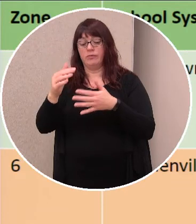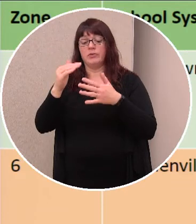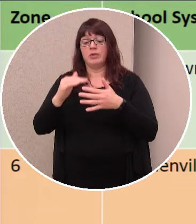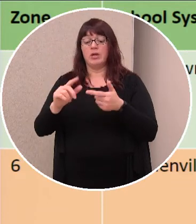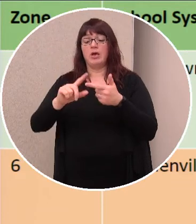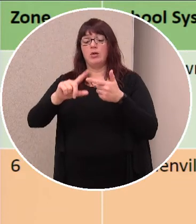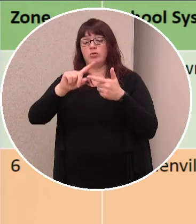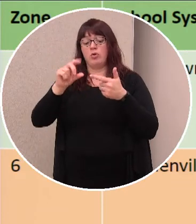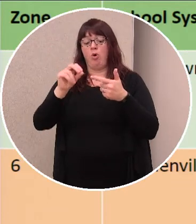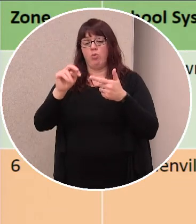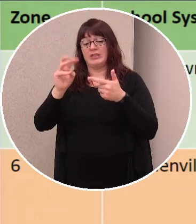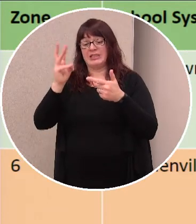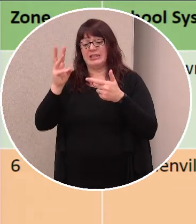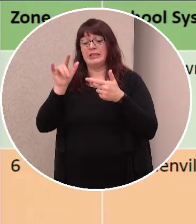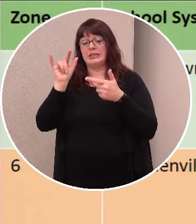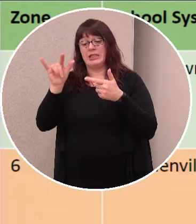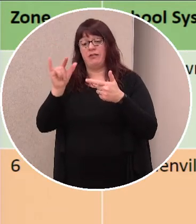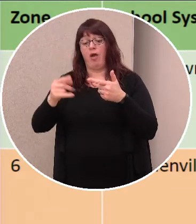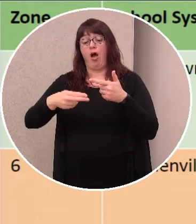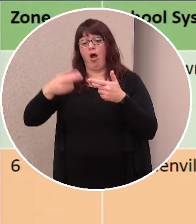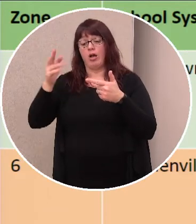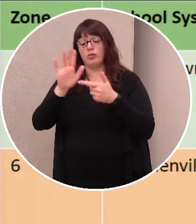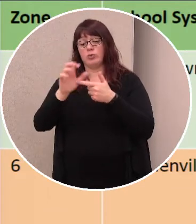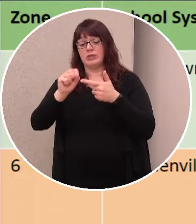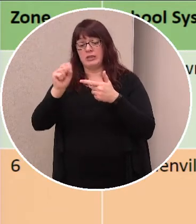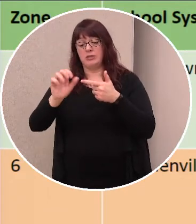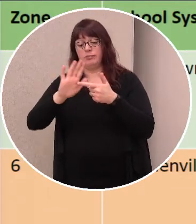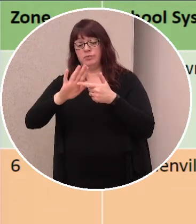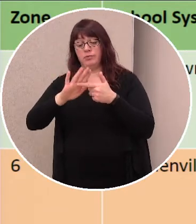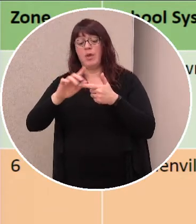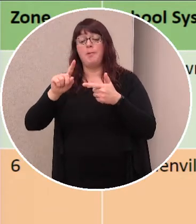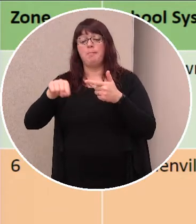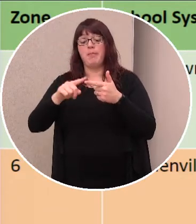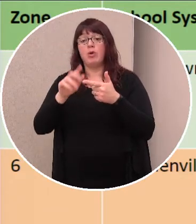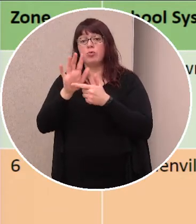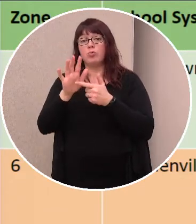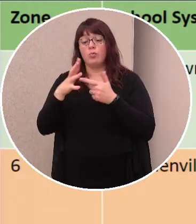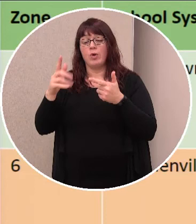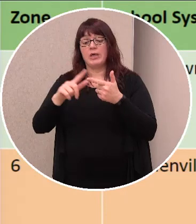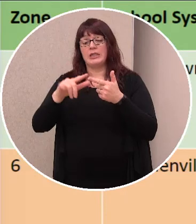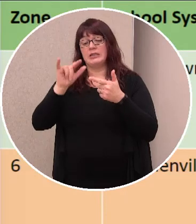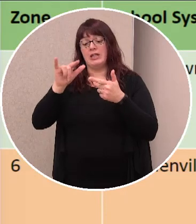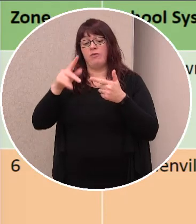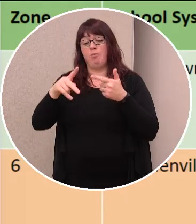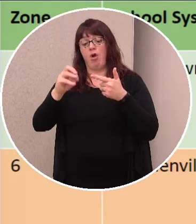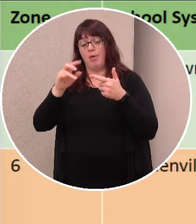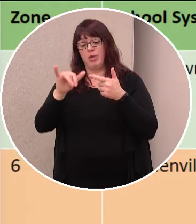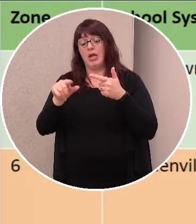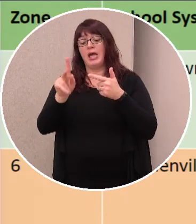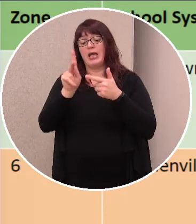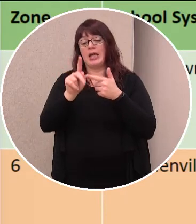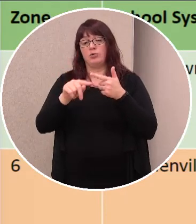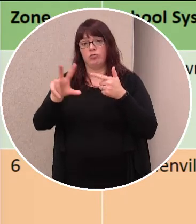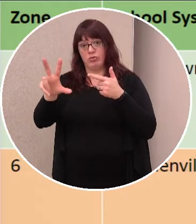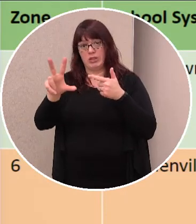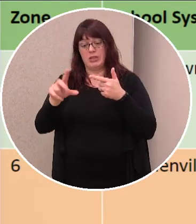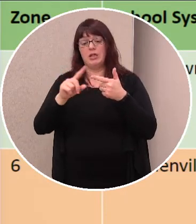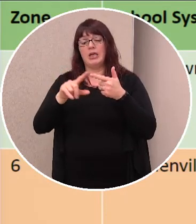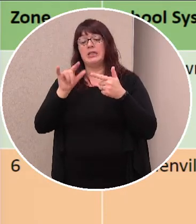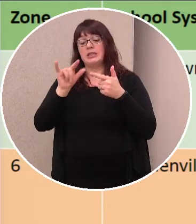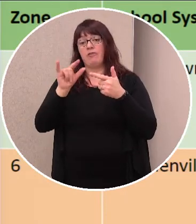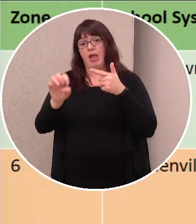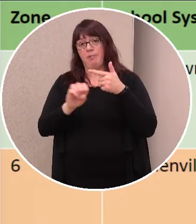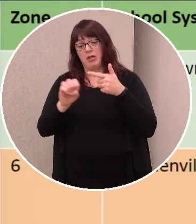Zone 6, Stephenville High School System, pertaining to Stephenville Primary, grades K to 3,